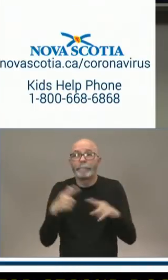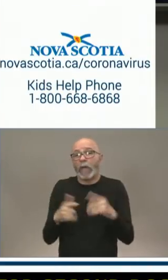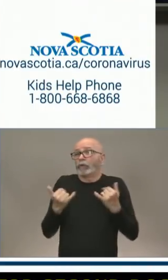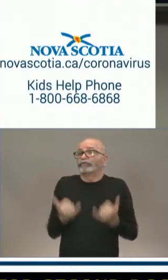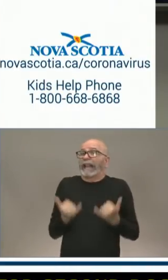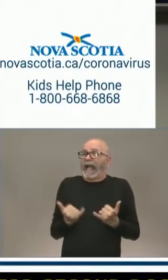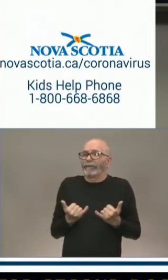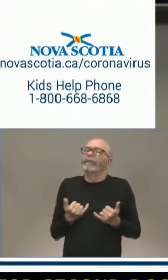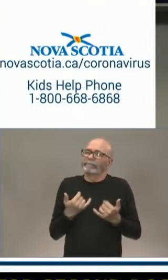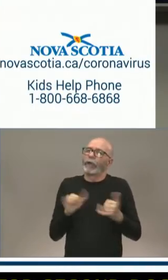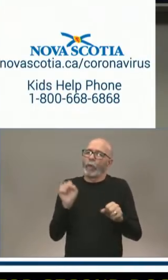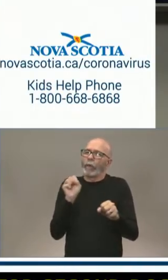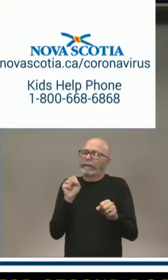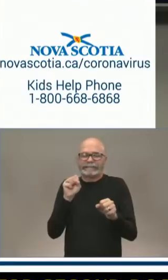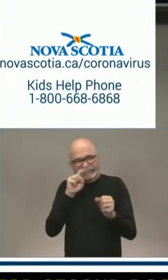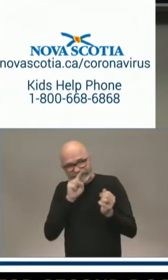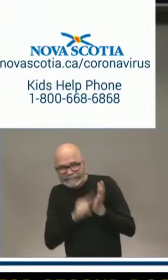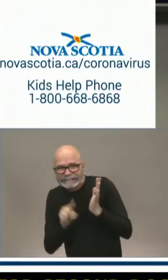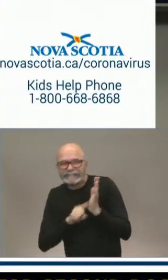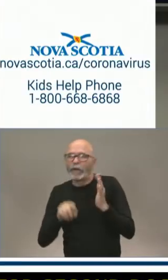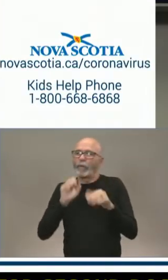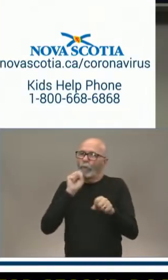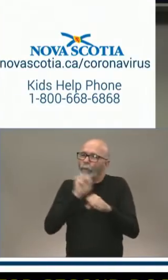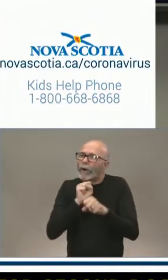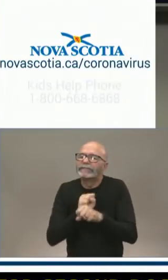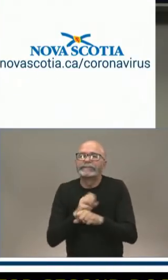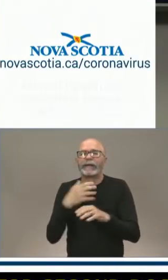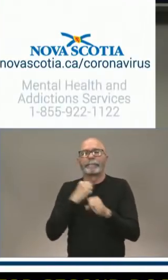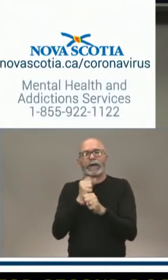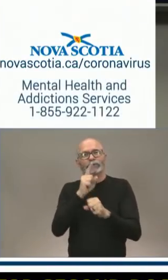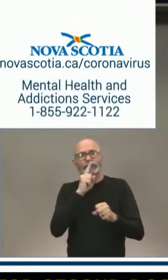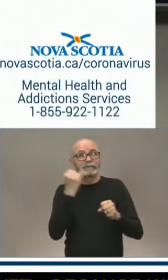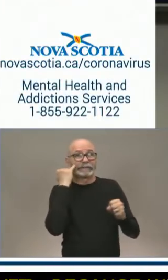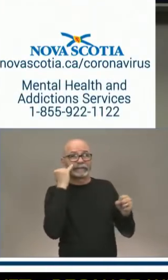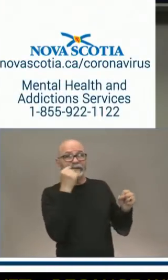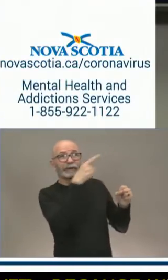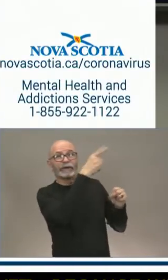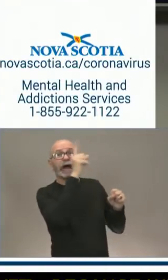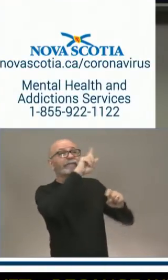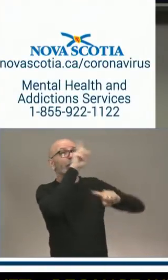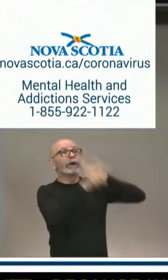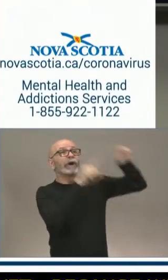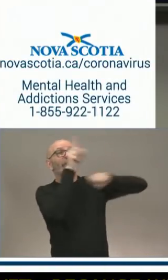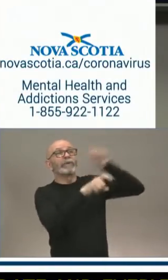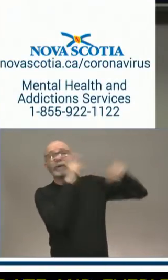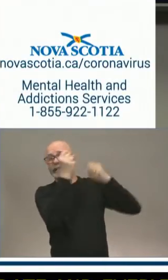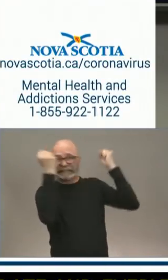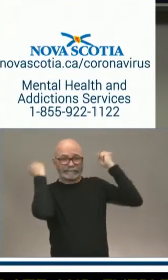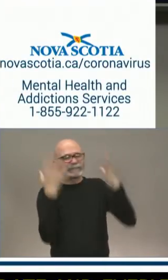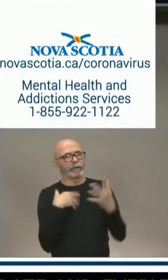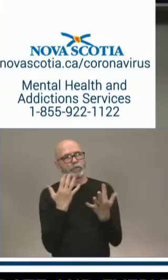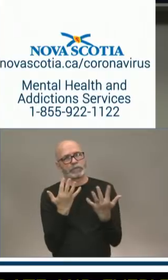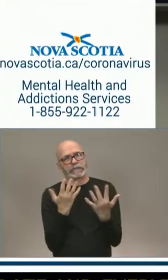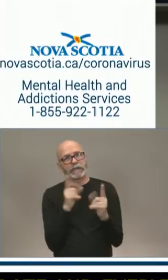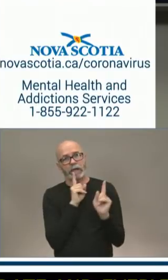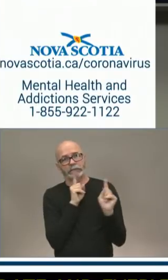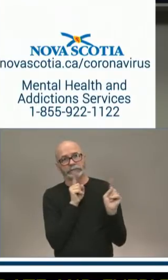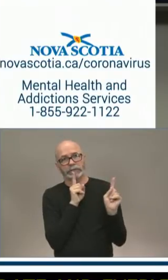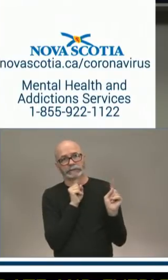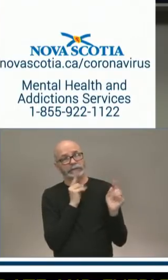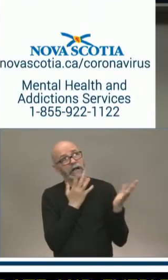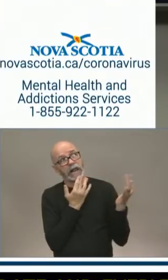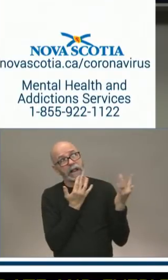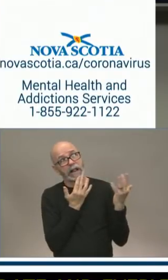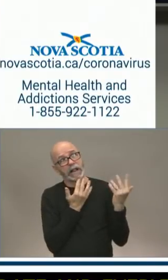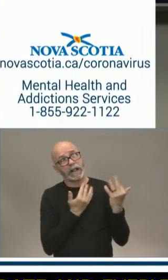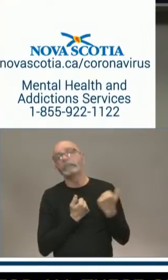typically with a vaccine, we wait for all these questions to be answered through the clinical trials. Then it's brought forward and it's licensed, and then we